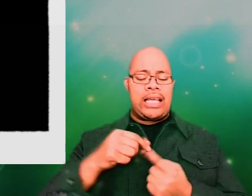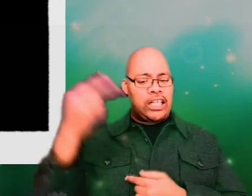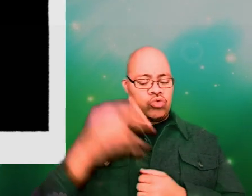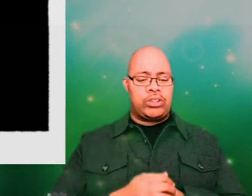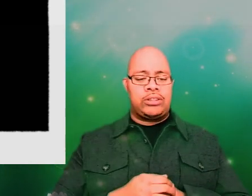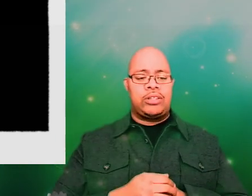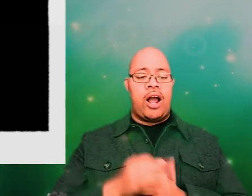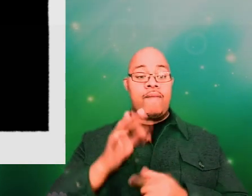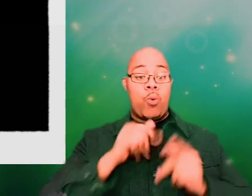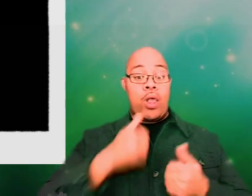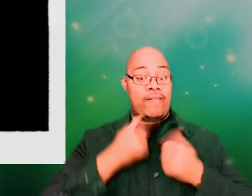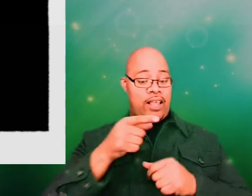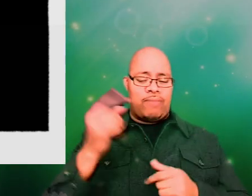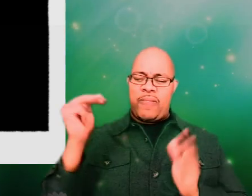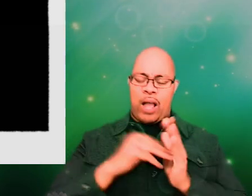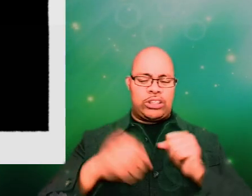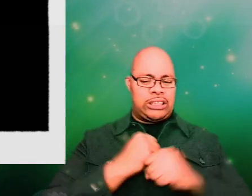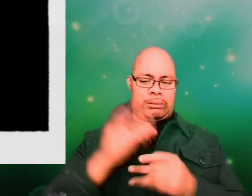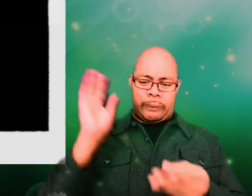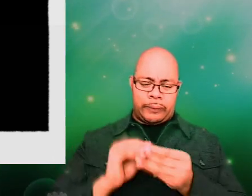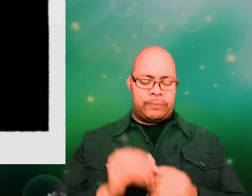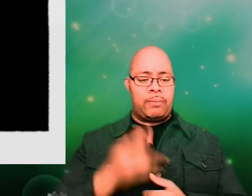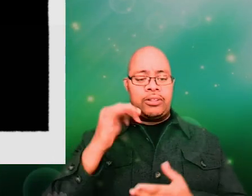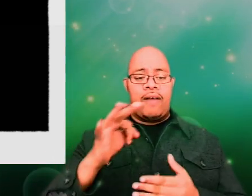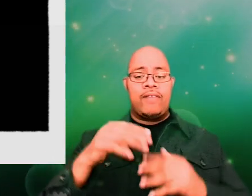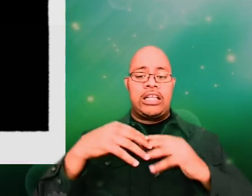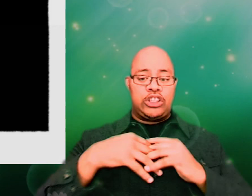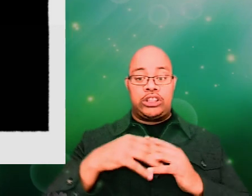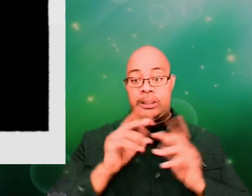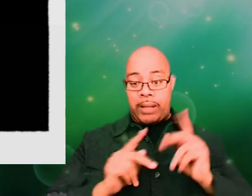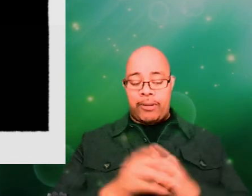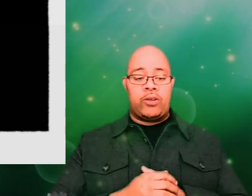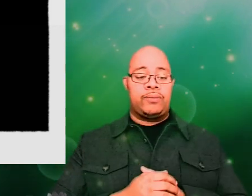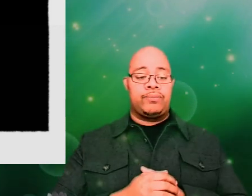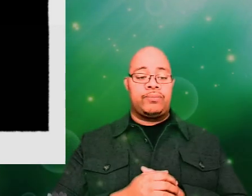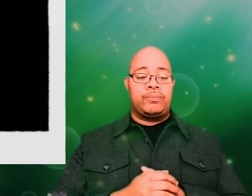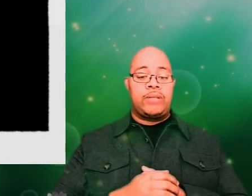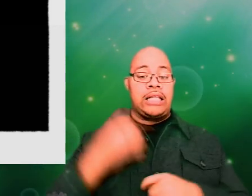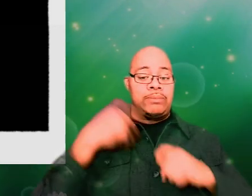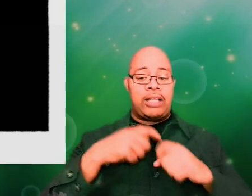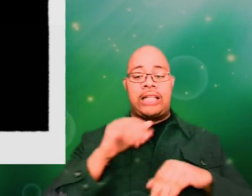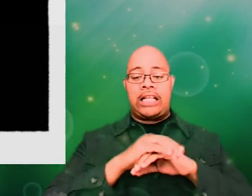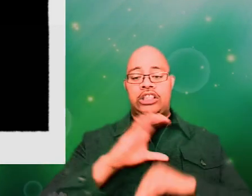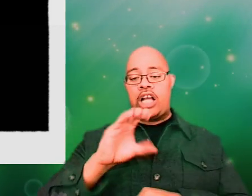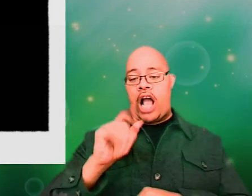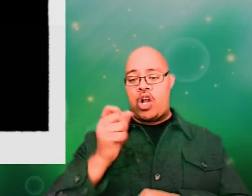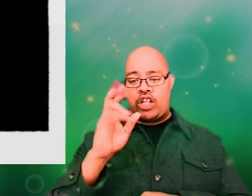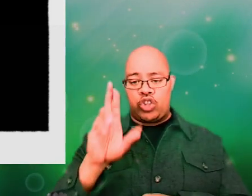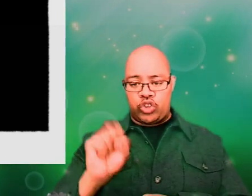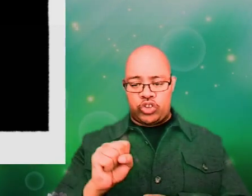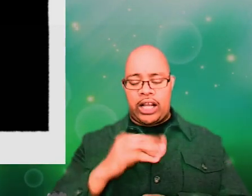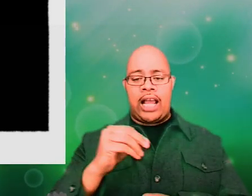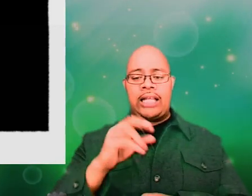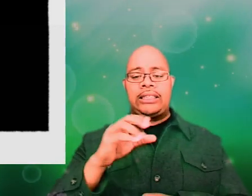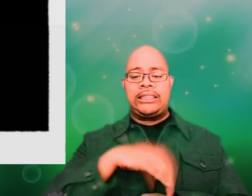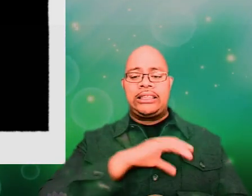of inhabitation for thousands of years, thanks to the indigenous Muskogee people, Spanish and English colonizers, and citizens